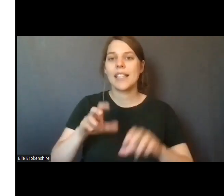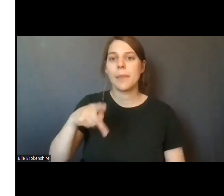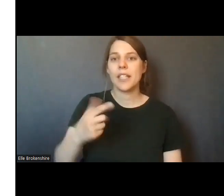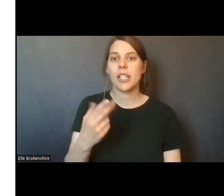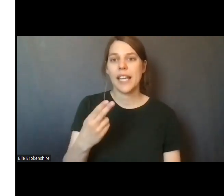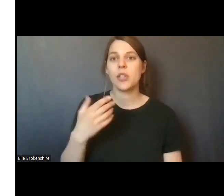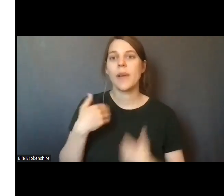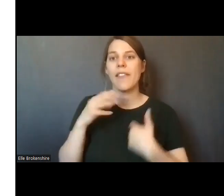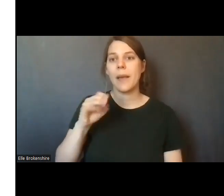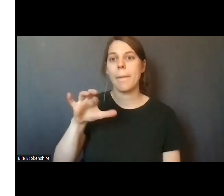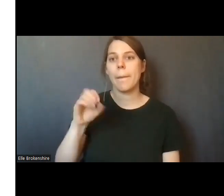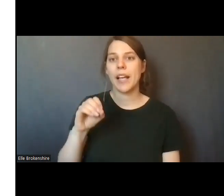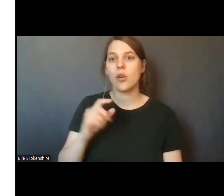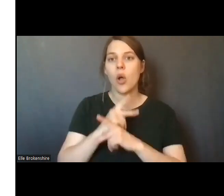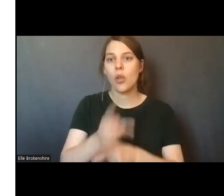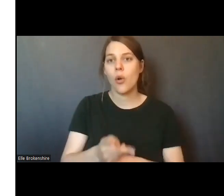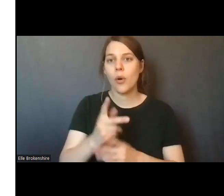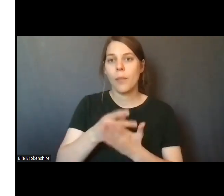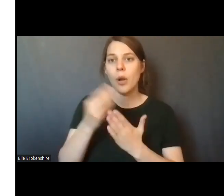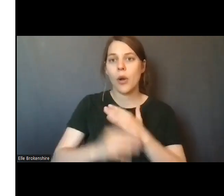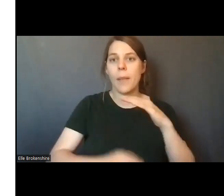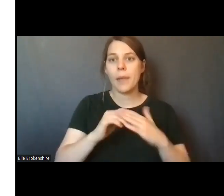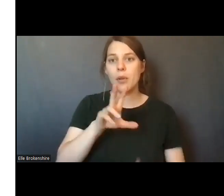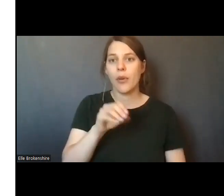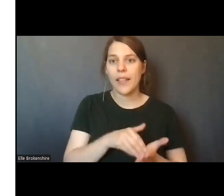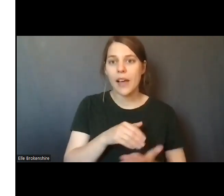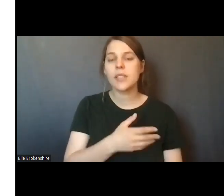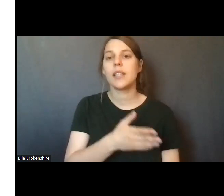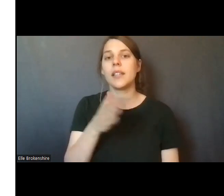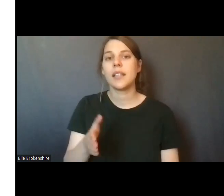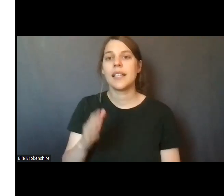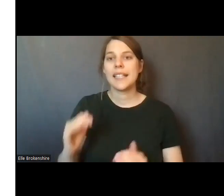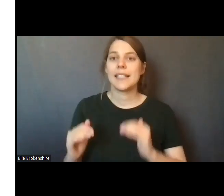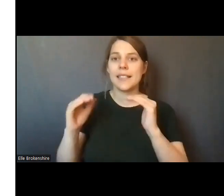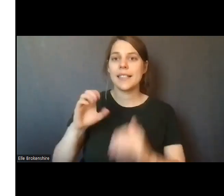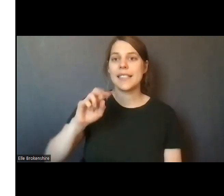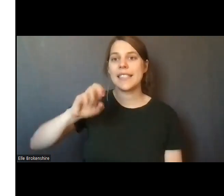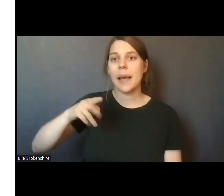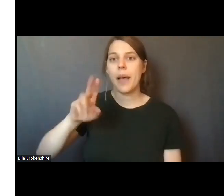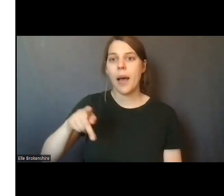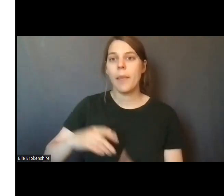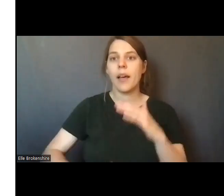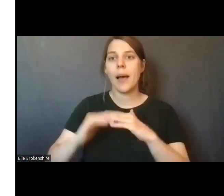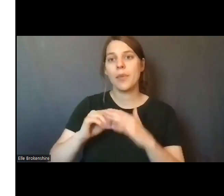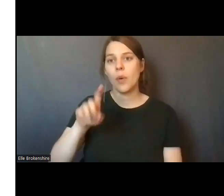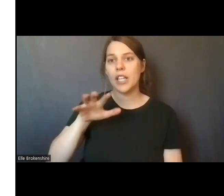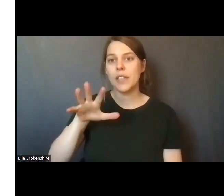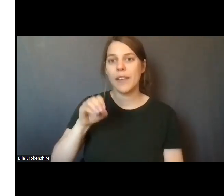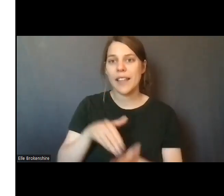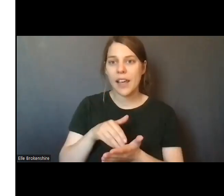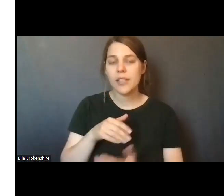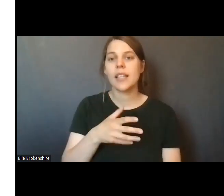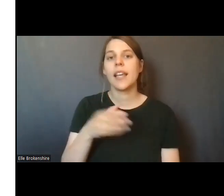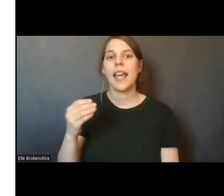up to $30,000, a step-up program called ABLE that is up to $150,000, and a targeted childcare